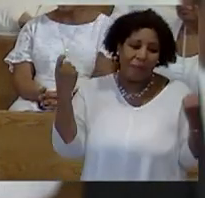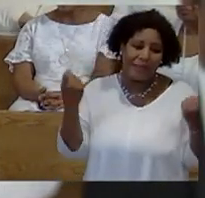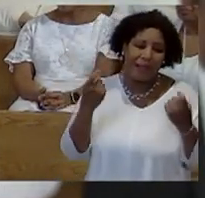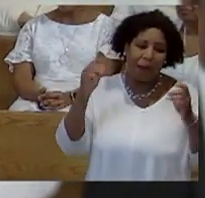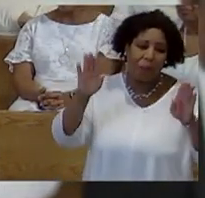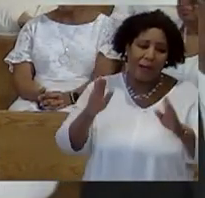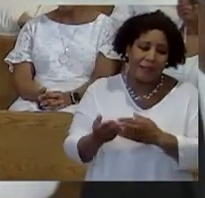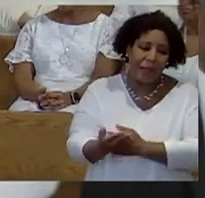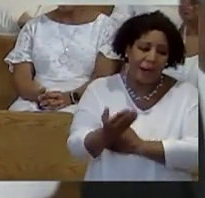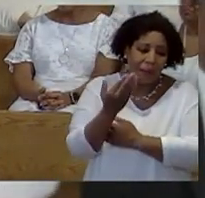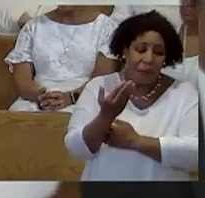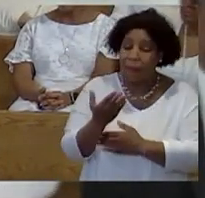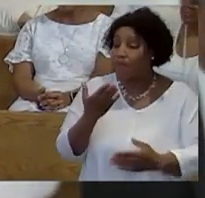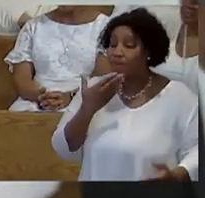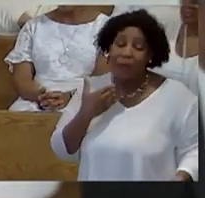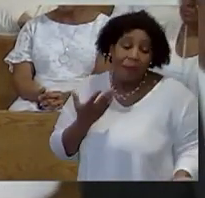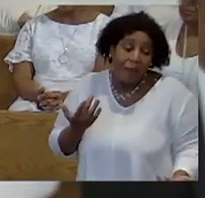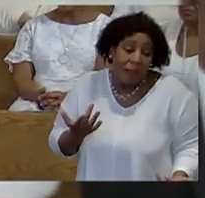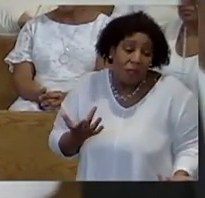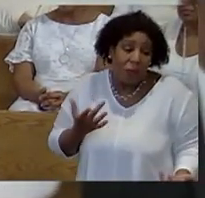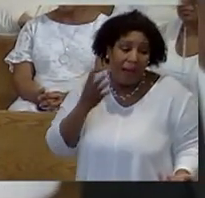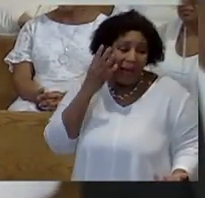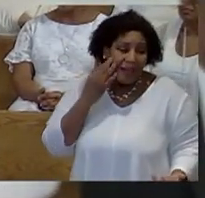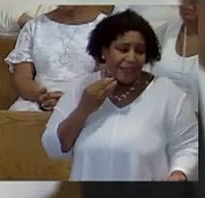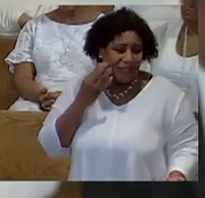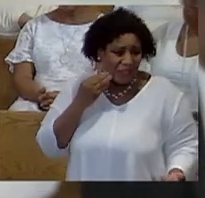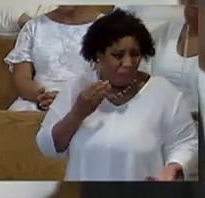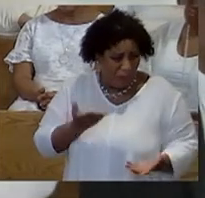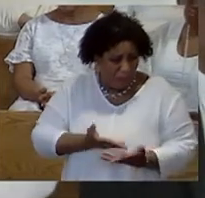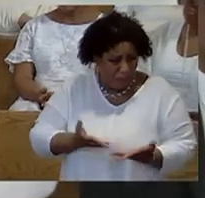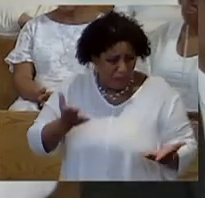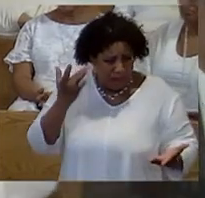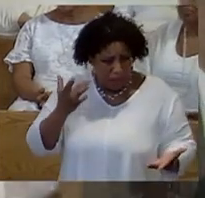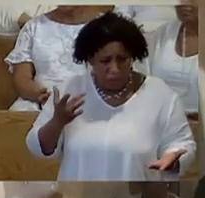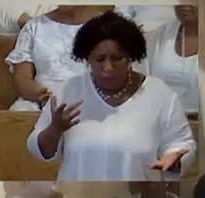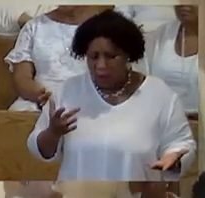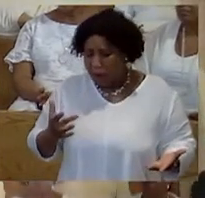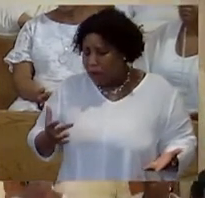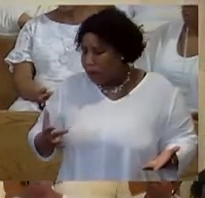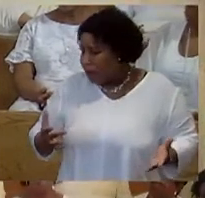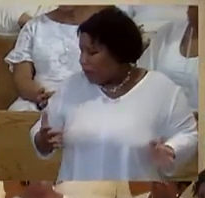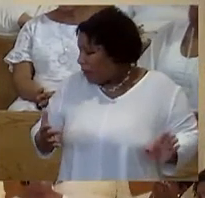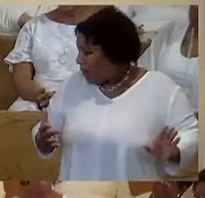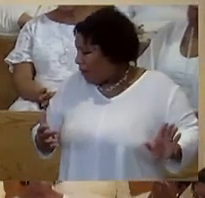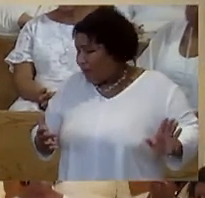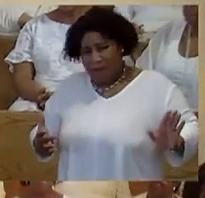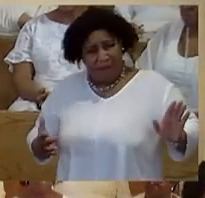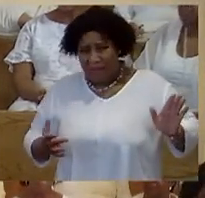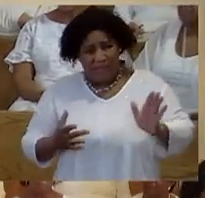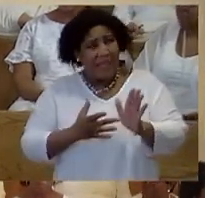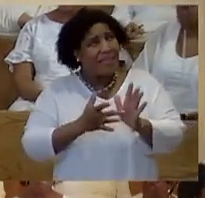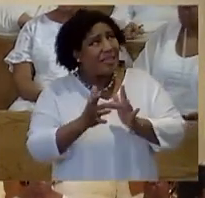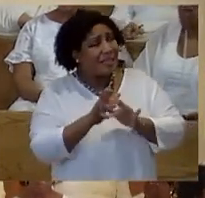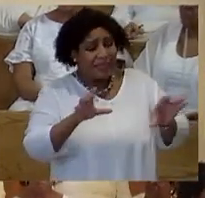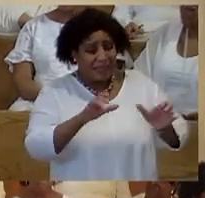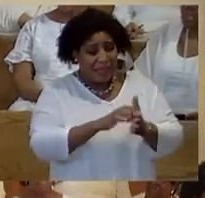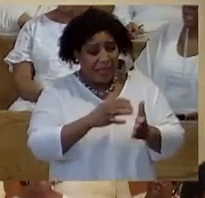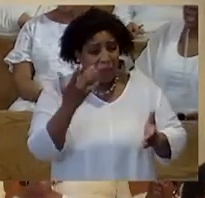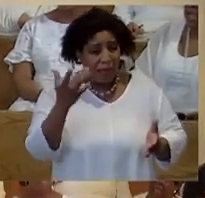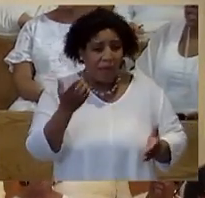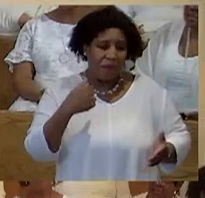mornings. And that's why we go through what we go through, because we realize that Jesus did it for